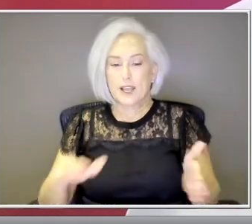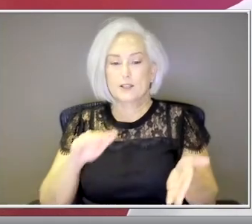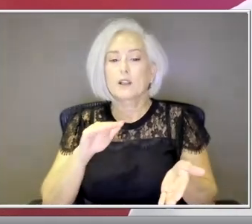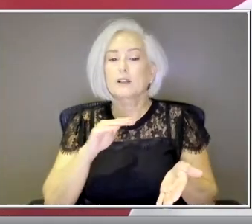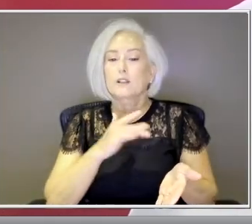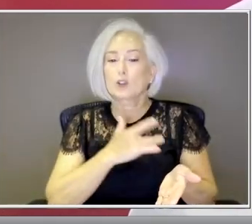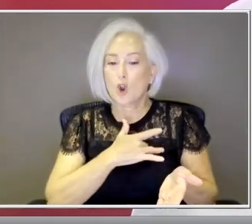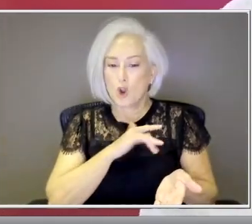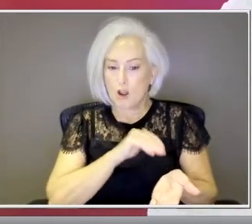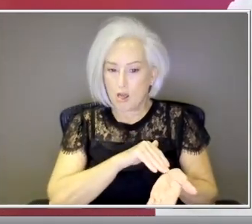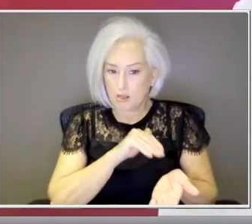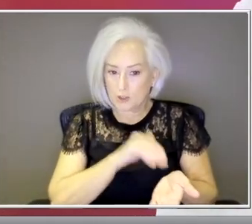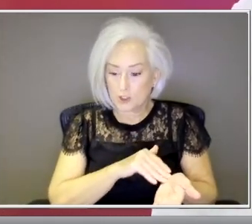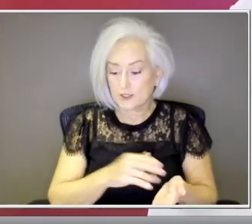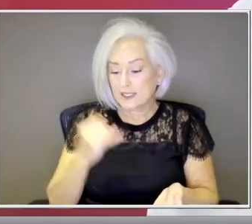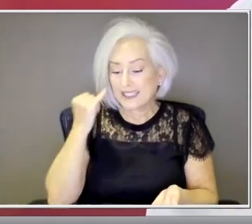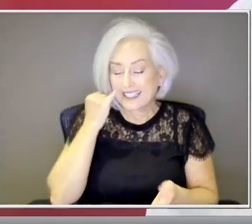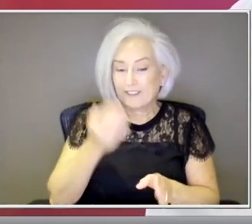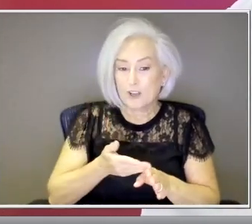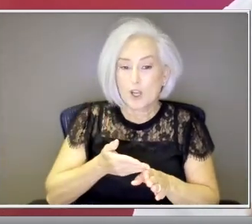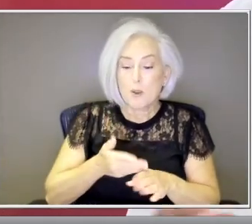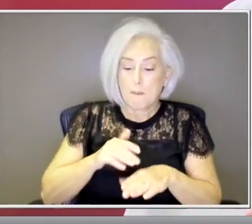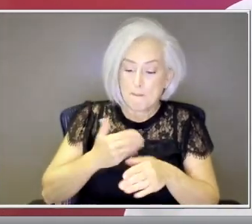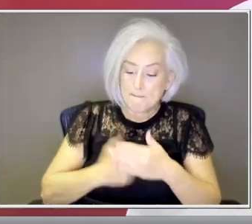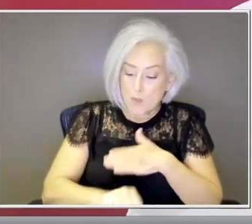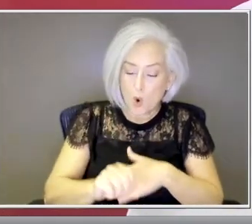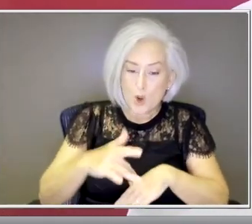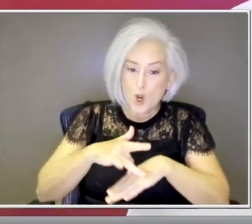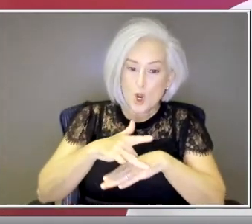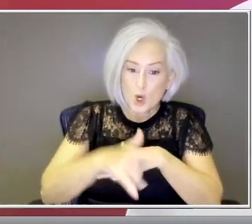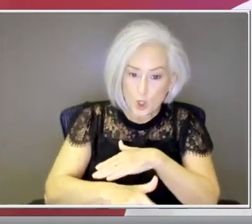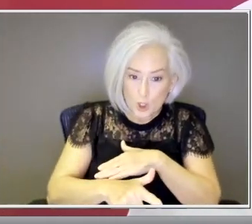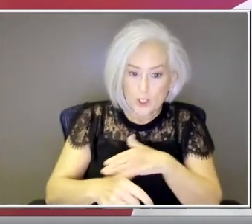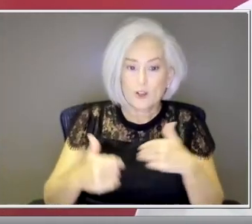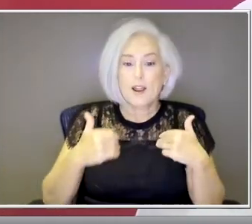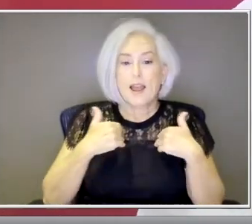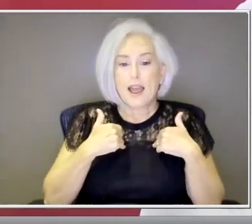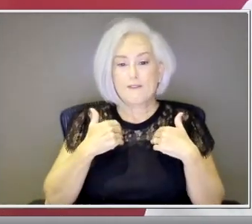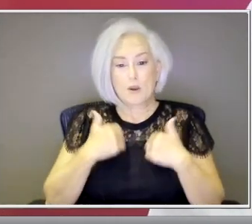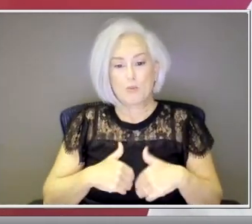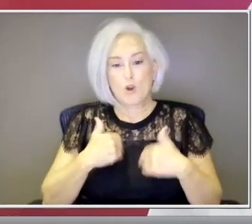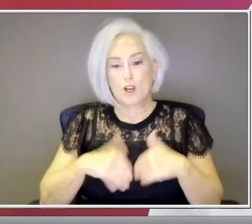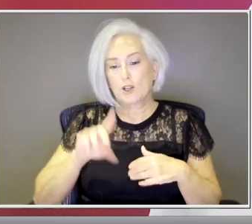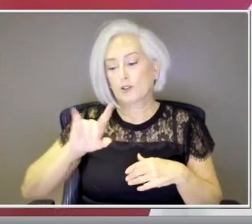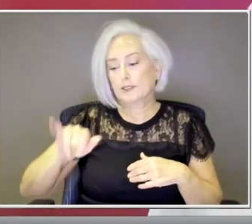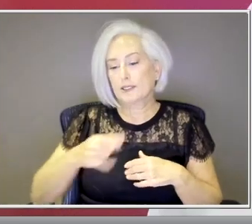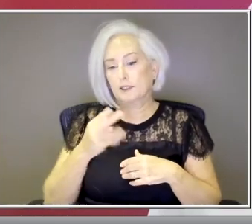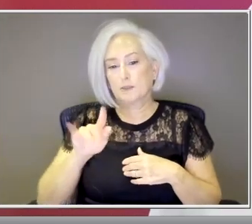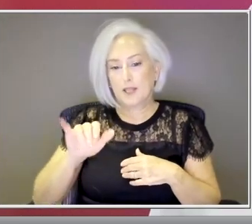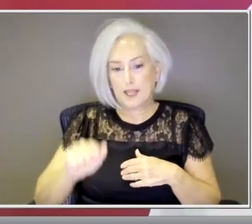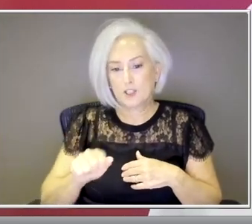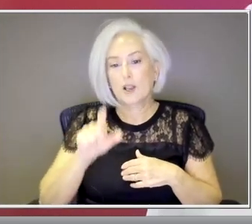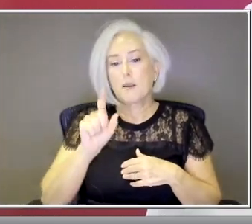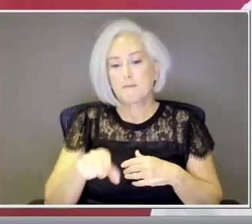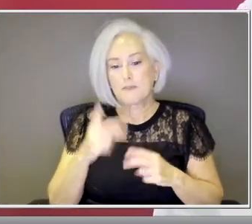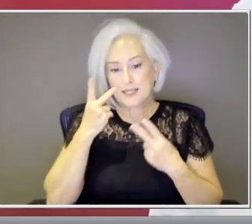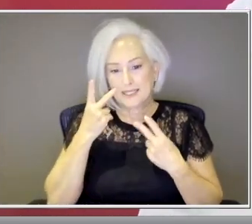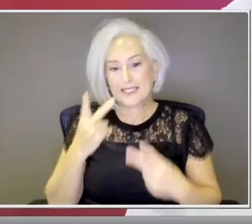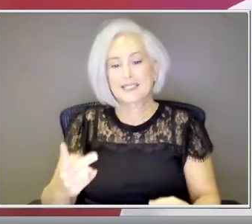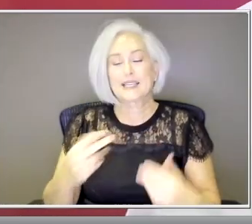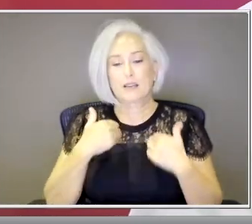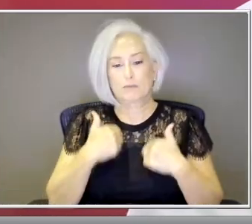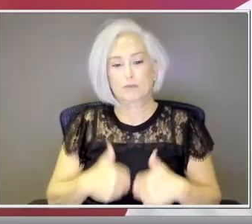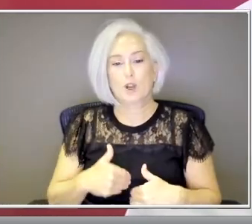who is in the NICU with bronchopulmonary dysplasia that develops pulmonary hypertension, needs to see a pediatric pulmonologist as well.